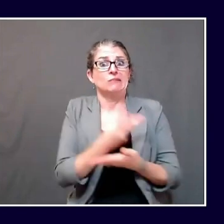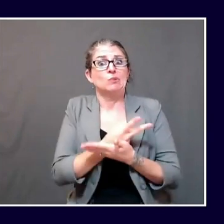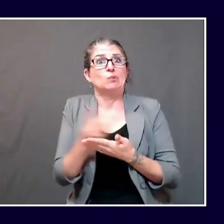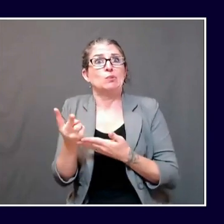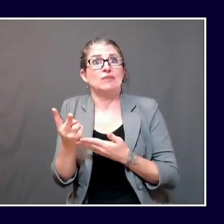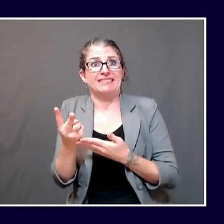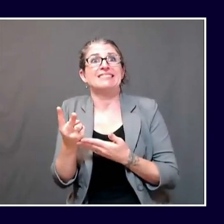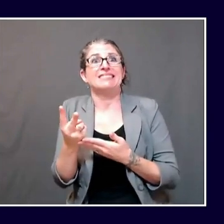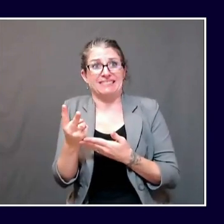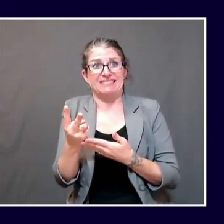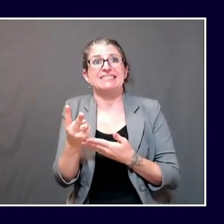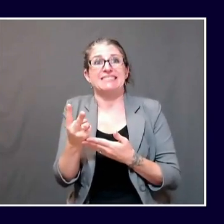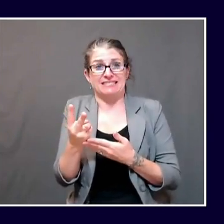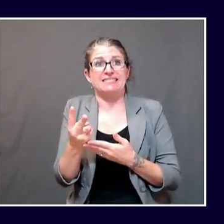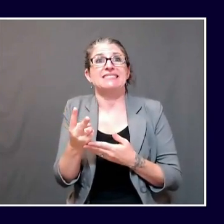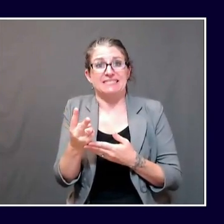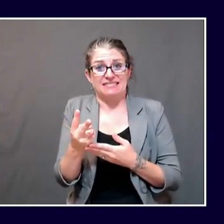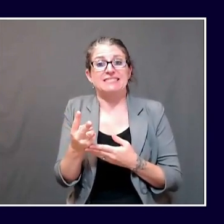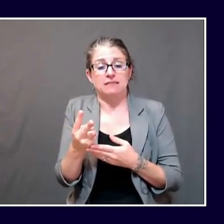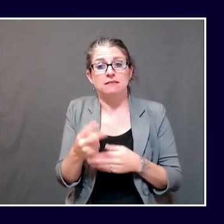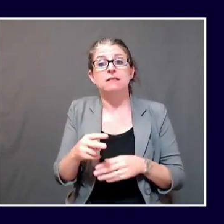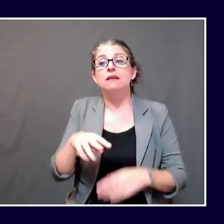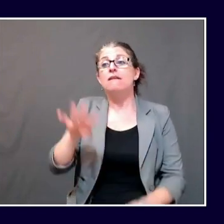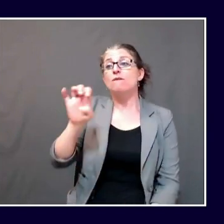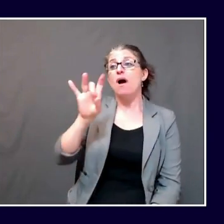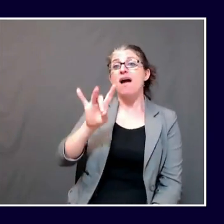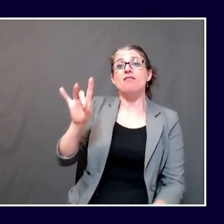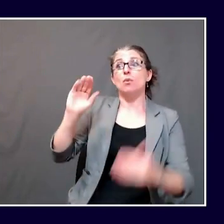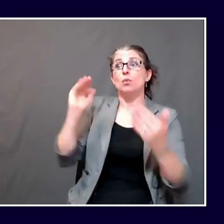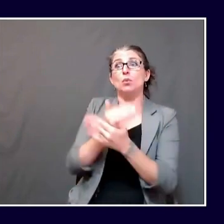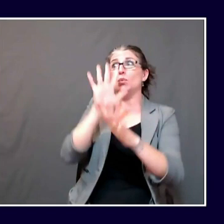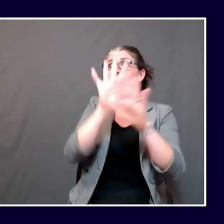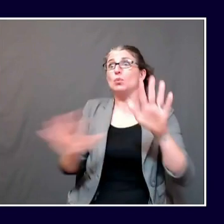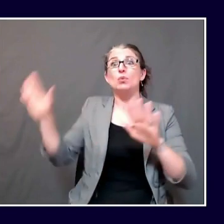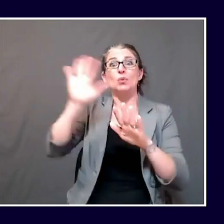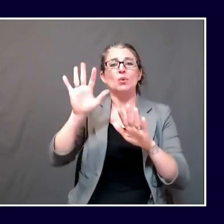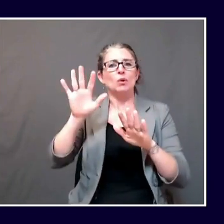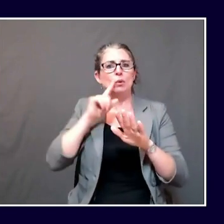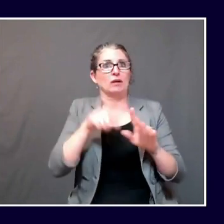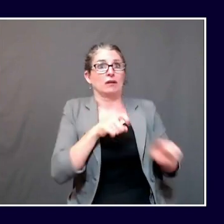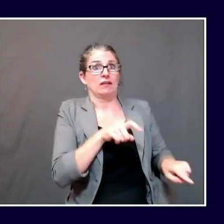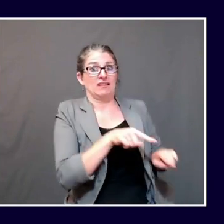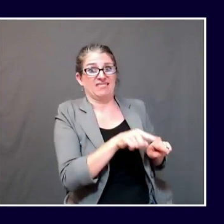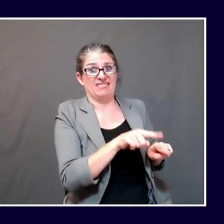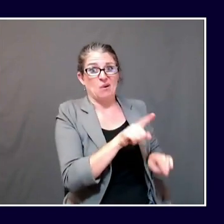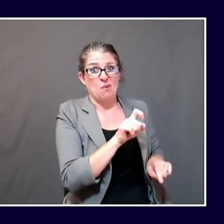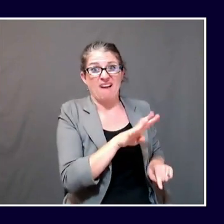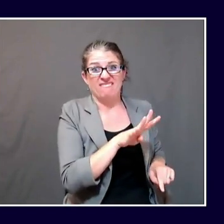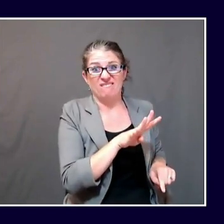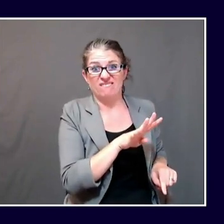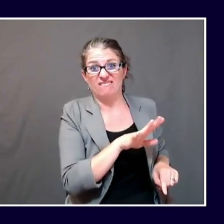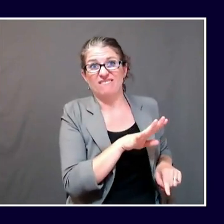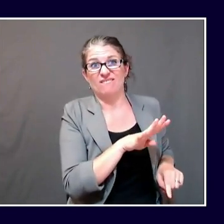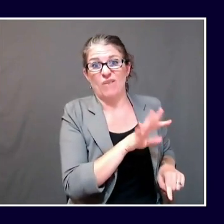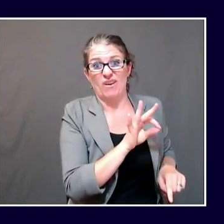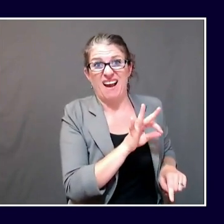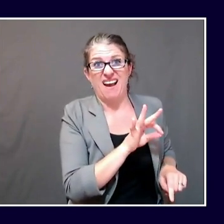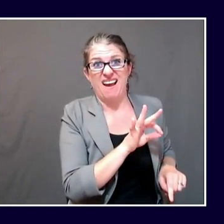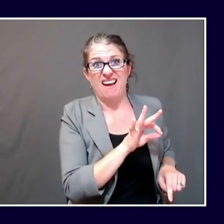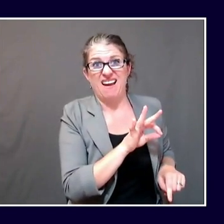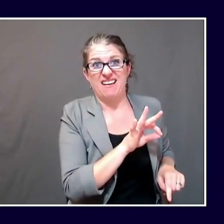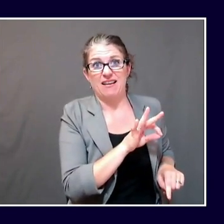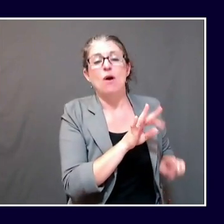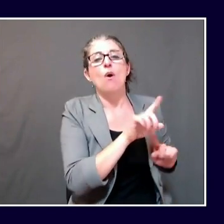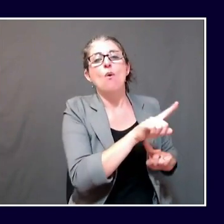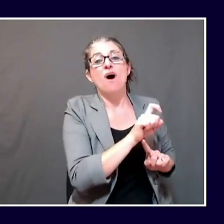194 of those are from York County. 40% of all cases in the last 2 weeks are from York